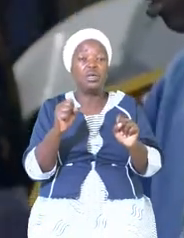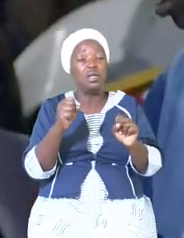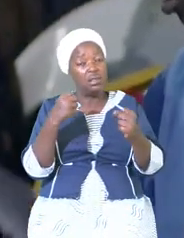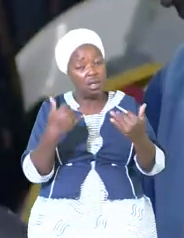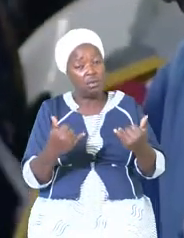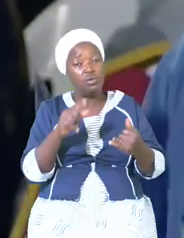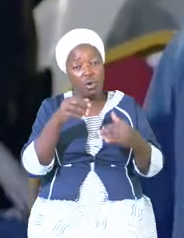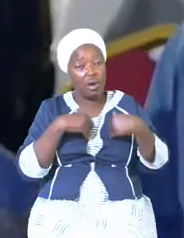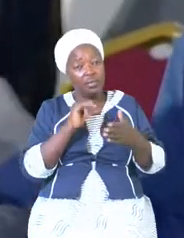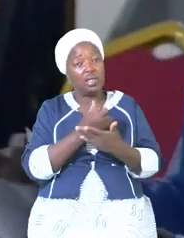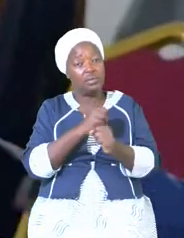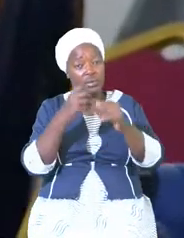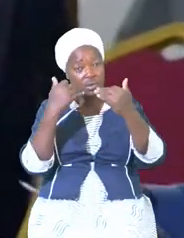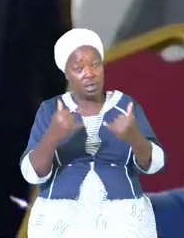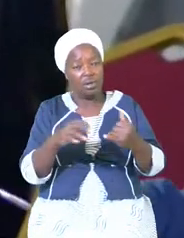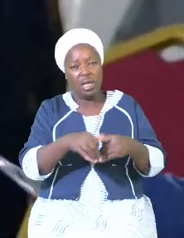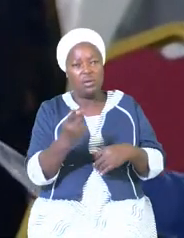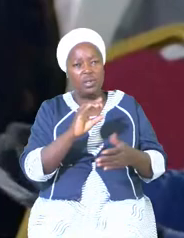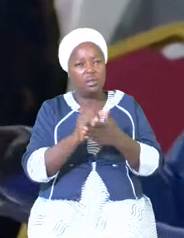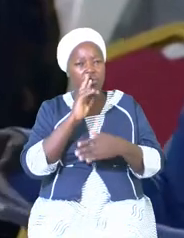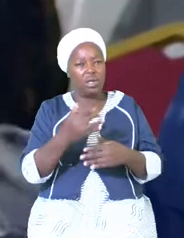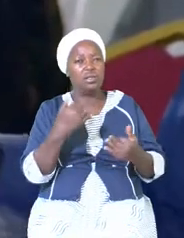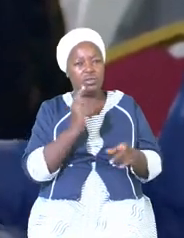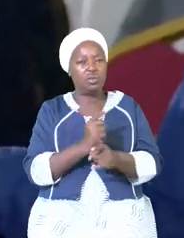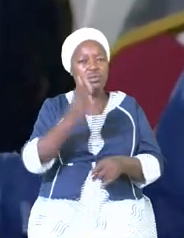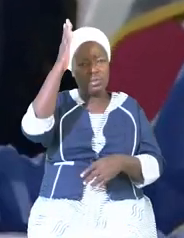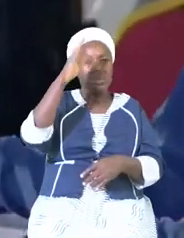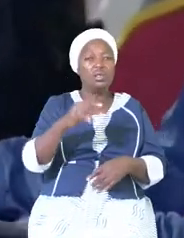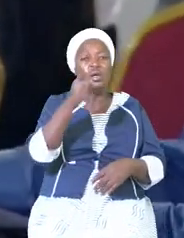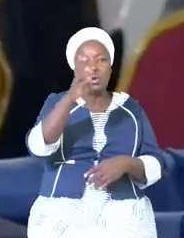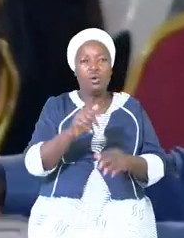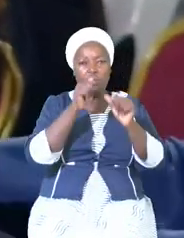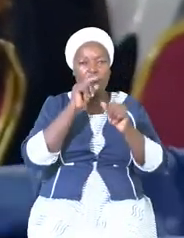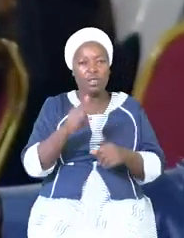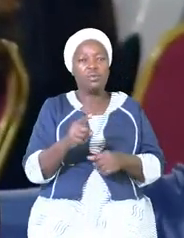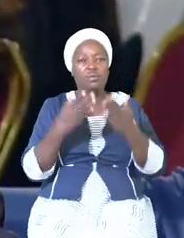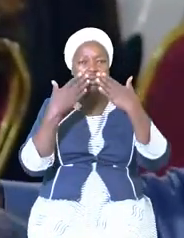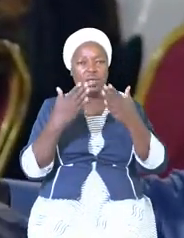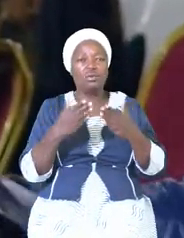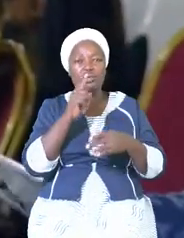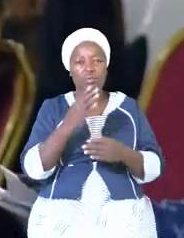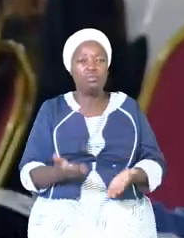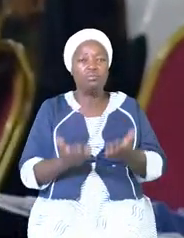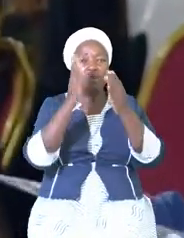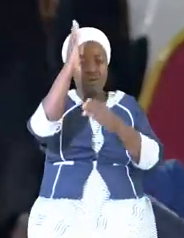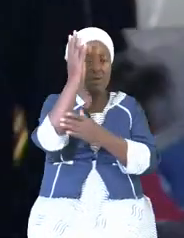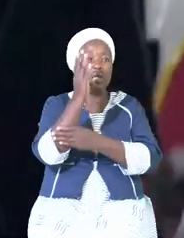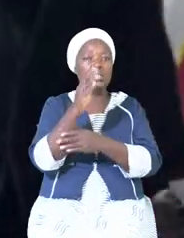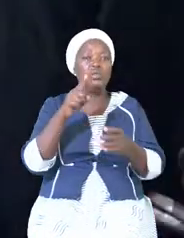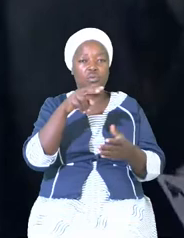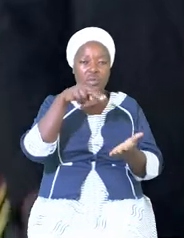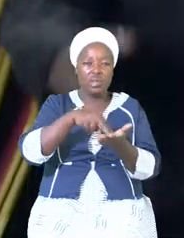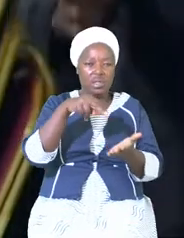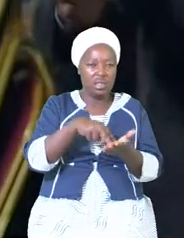you are raising up your hand. God bless you there. Thank you. God bless you. You're raising up your hand. You will stand up and